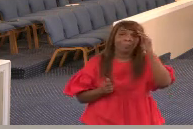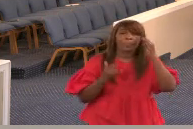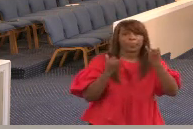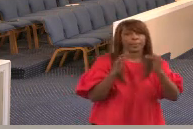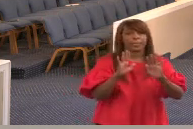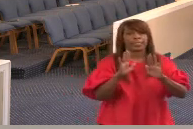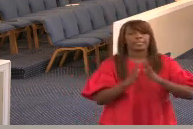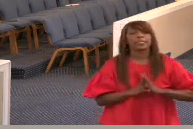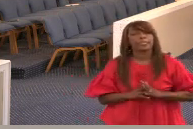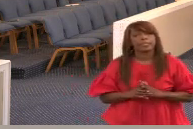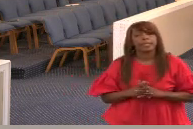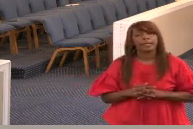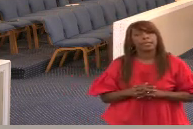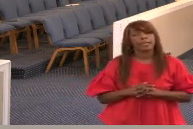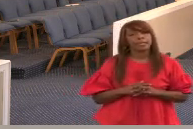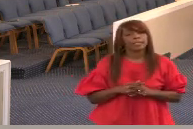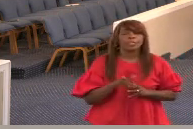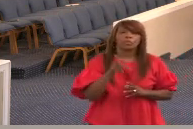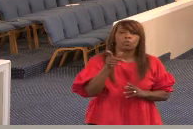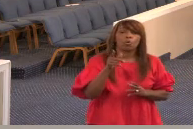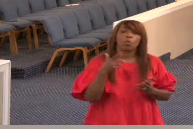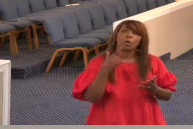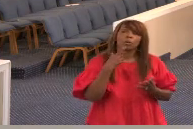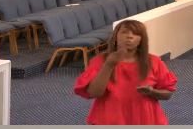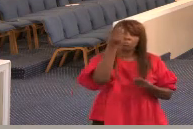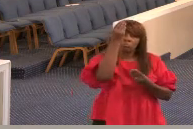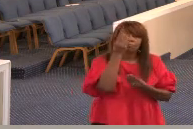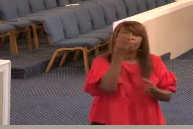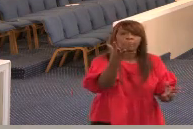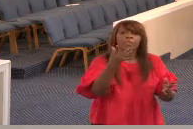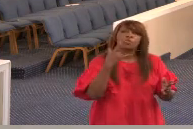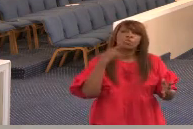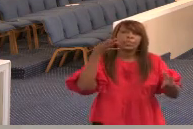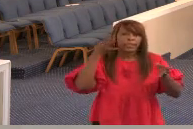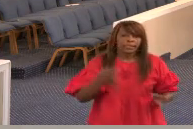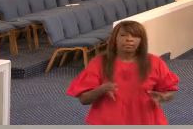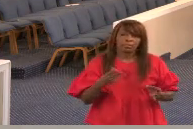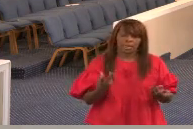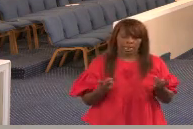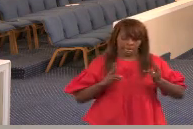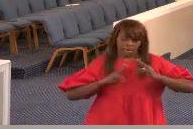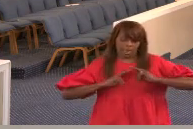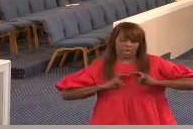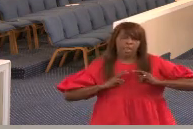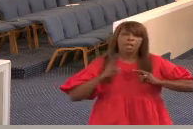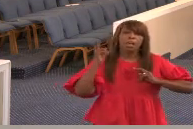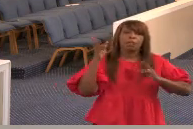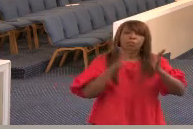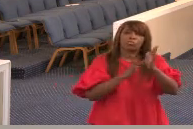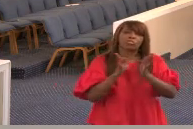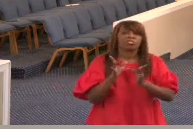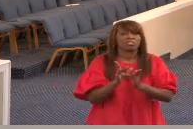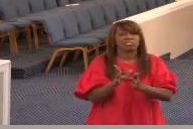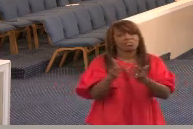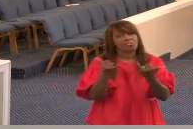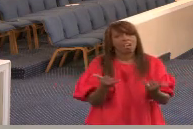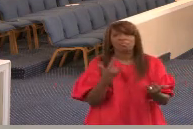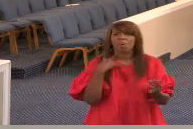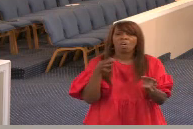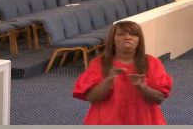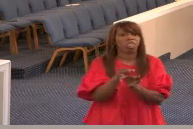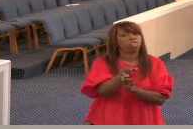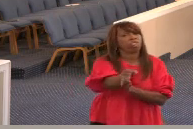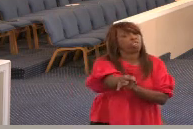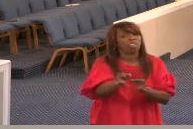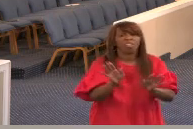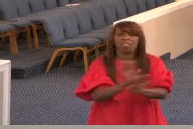Listen, the information is before you. You can make a decision. Jesus, do so today. Do so now while